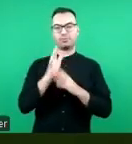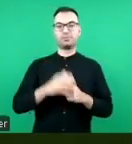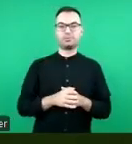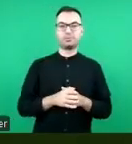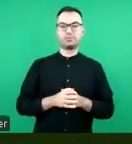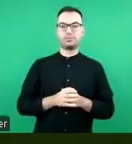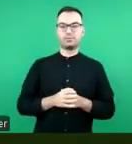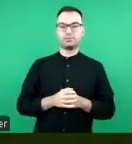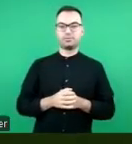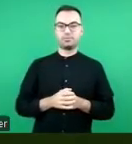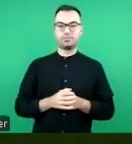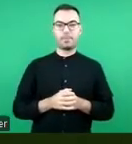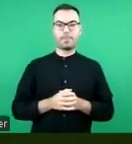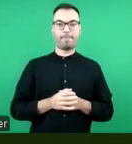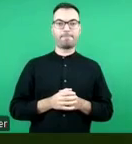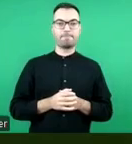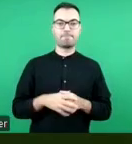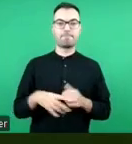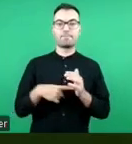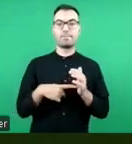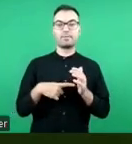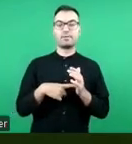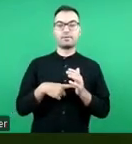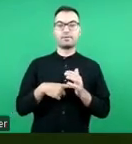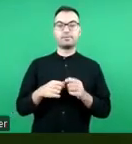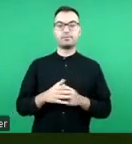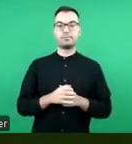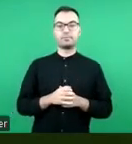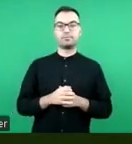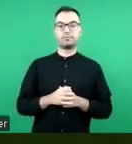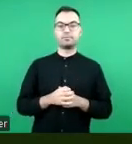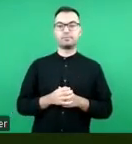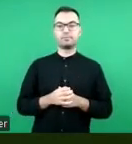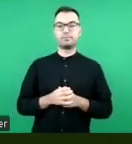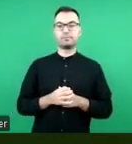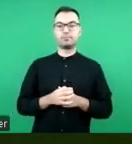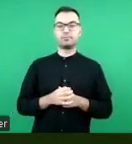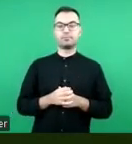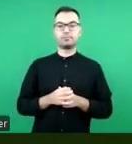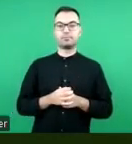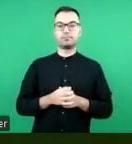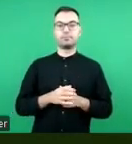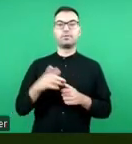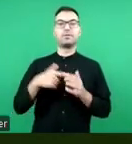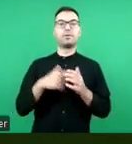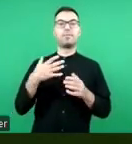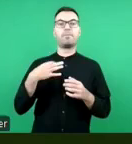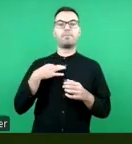here. But it's actually those values who mediate the personal values